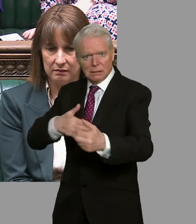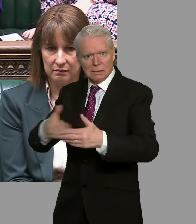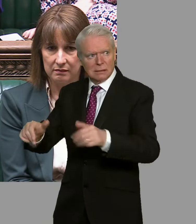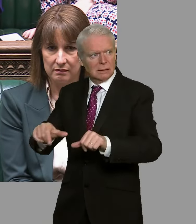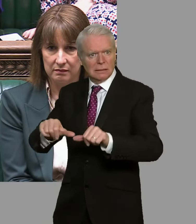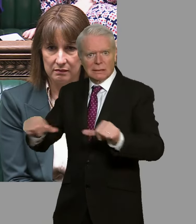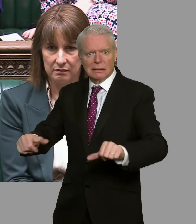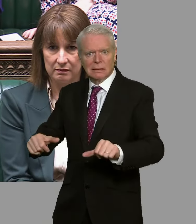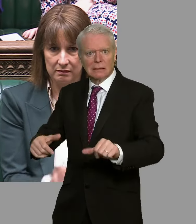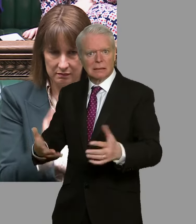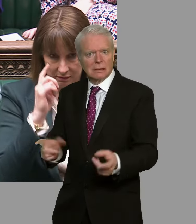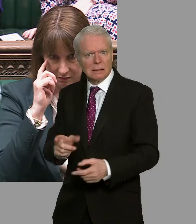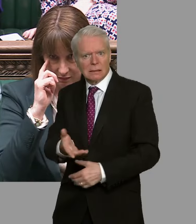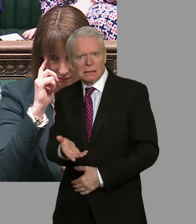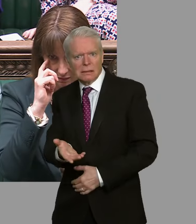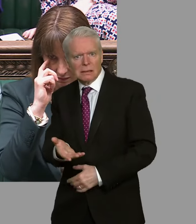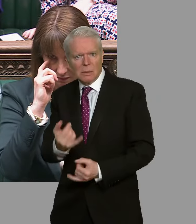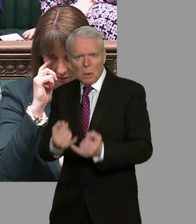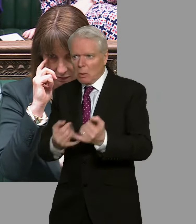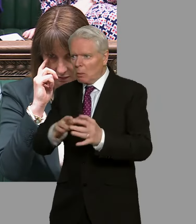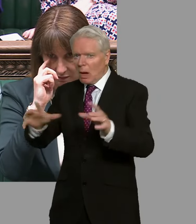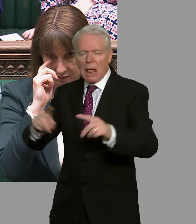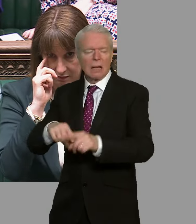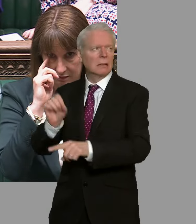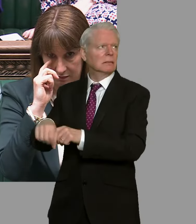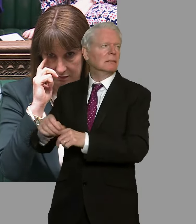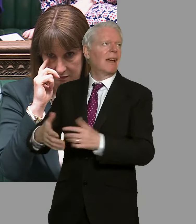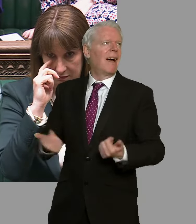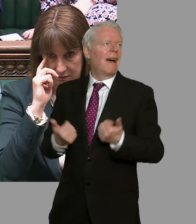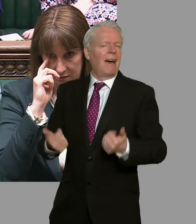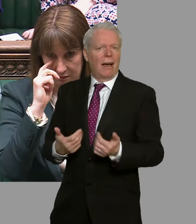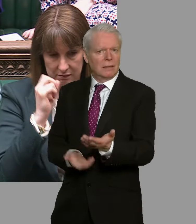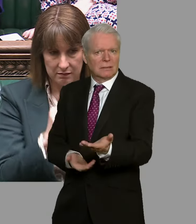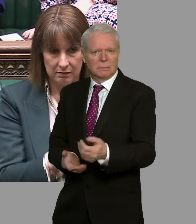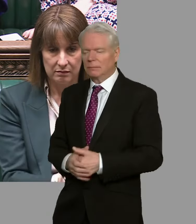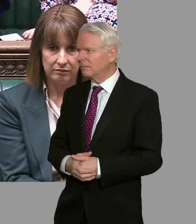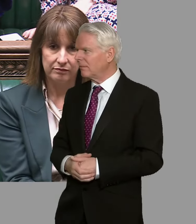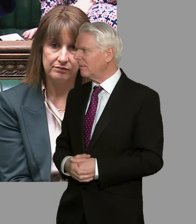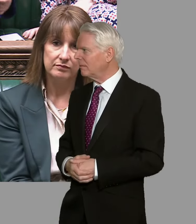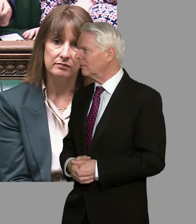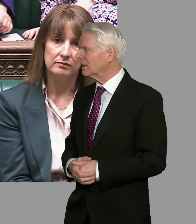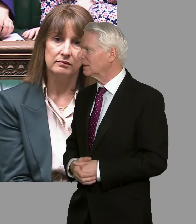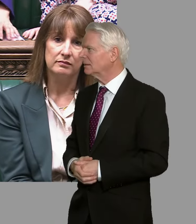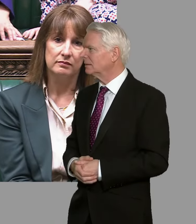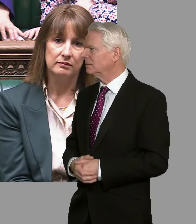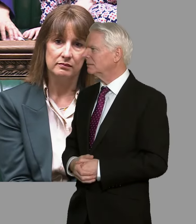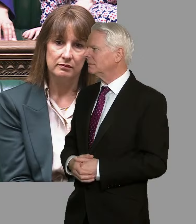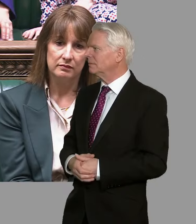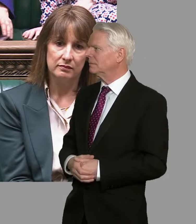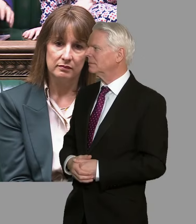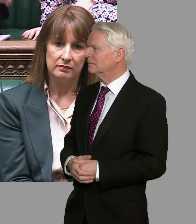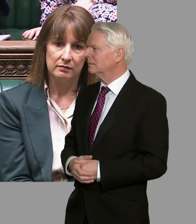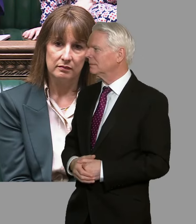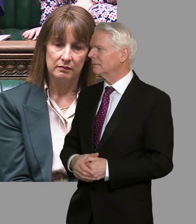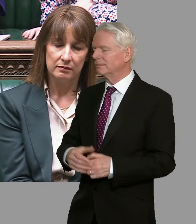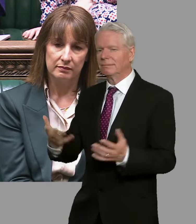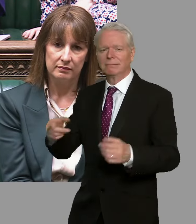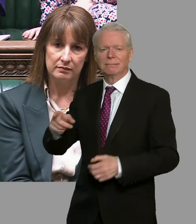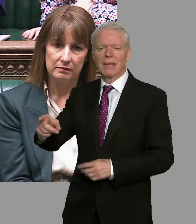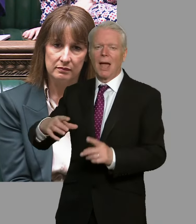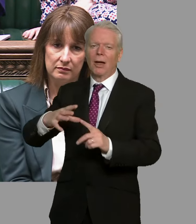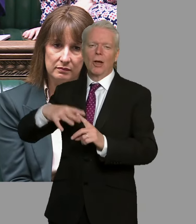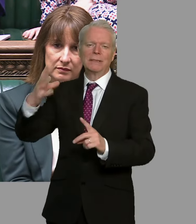to Ukraine at the weekend to try and secure peace for Ukraine and for Europe and the security and